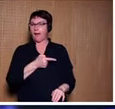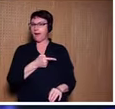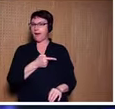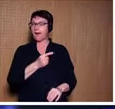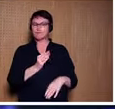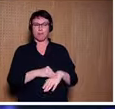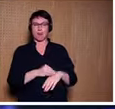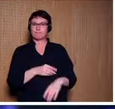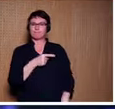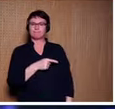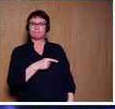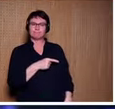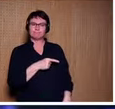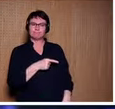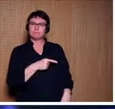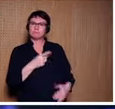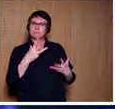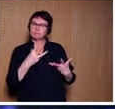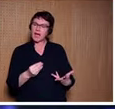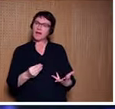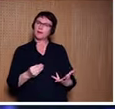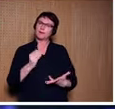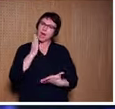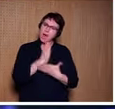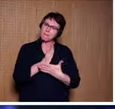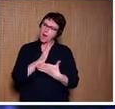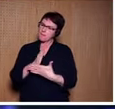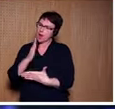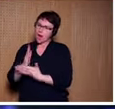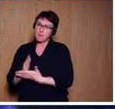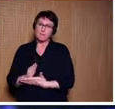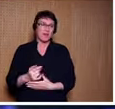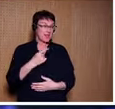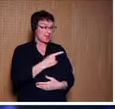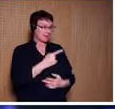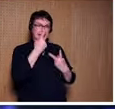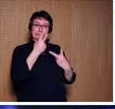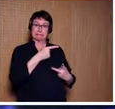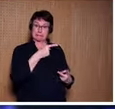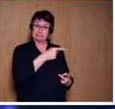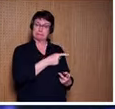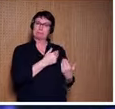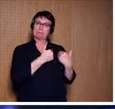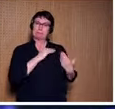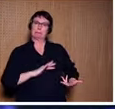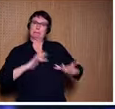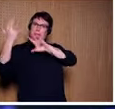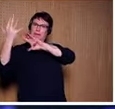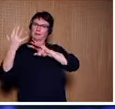order, peace, and a threat to national security and national